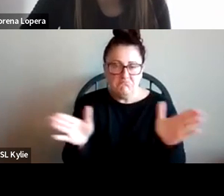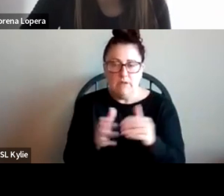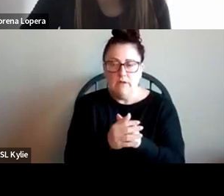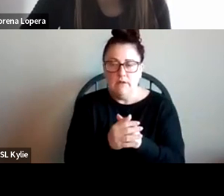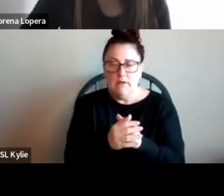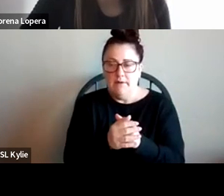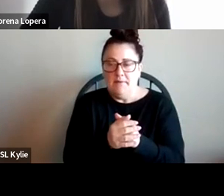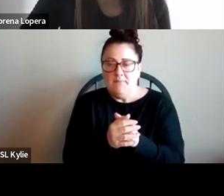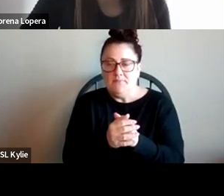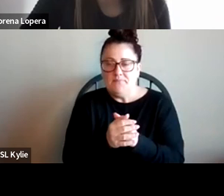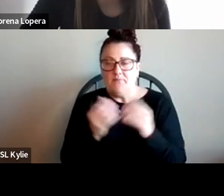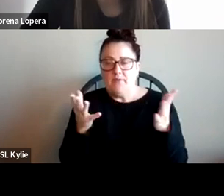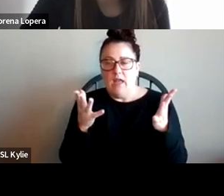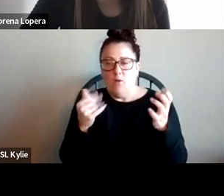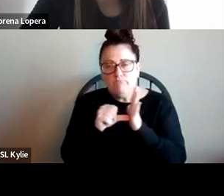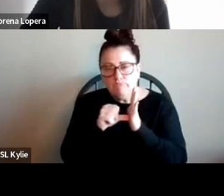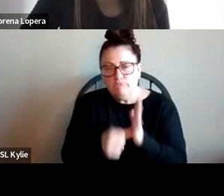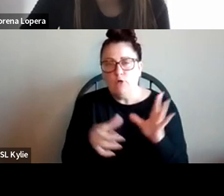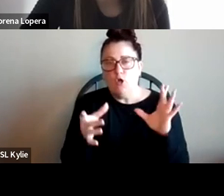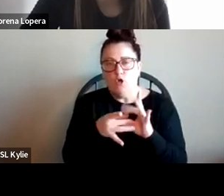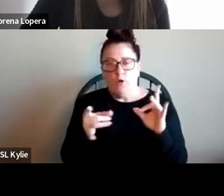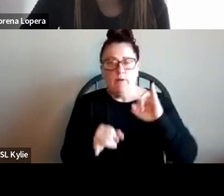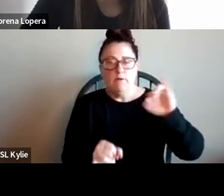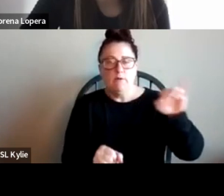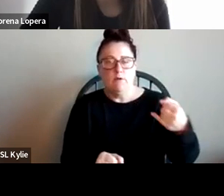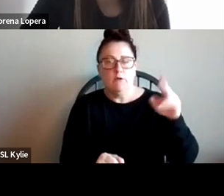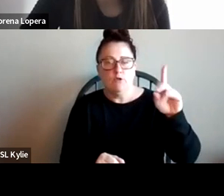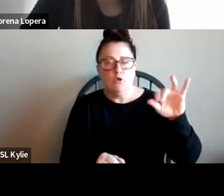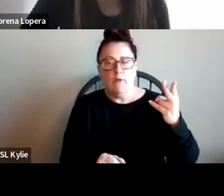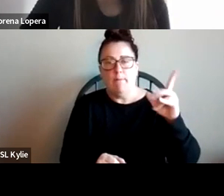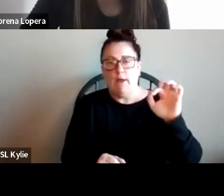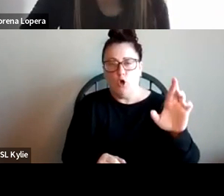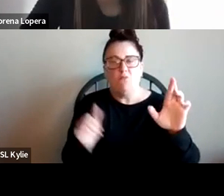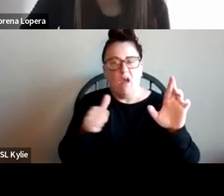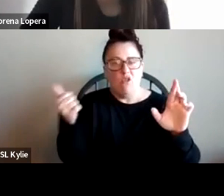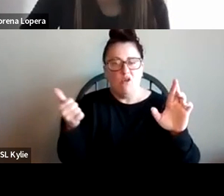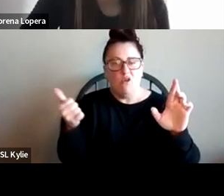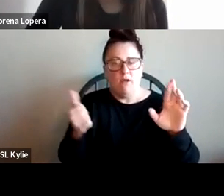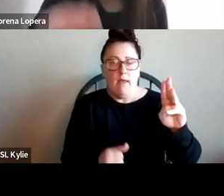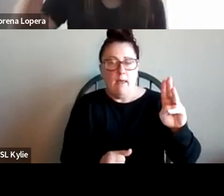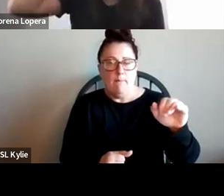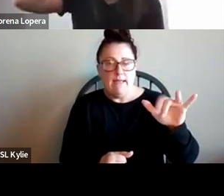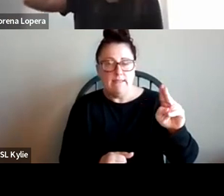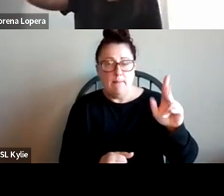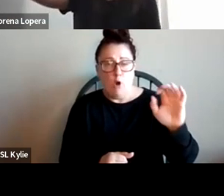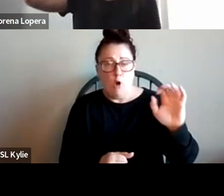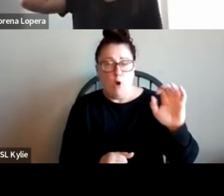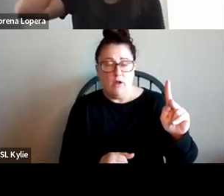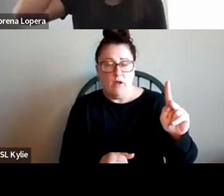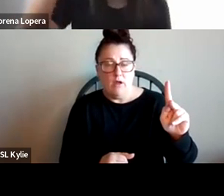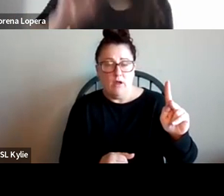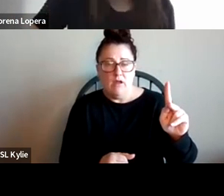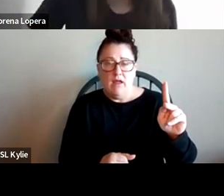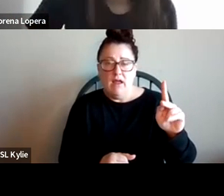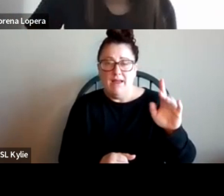underline, you know, some of the comments that were made by Judith Baker and others. Madison Park has a couple of hundred